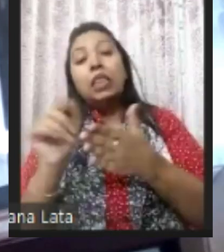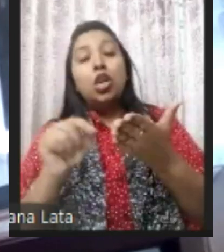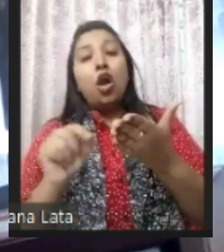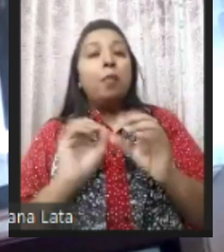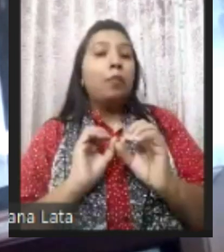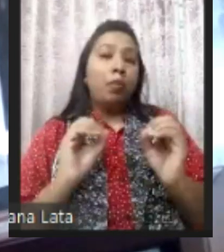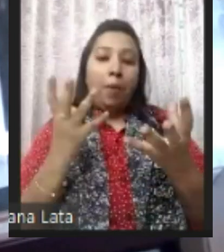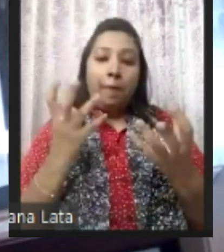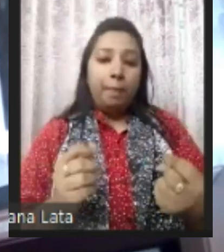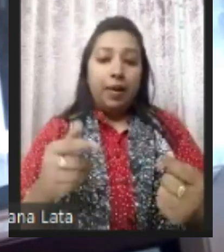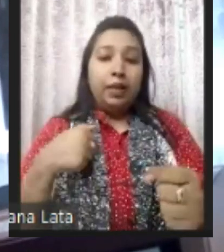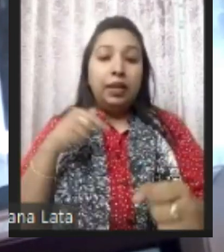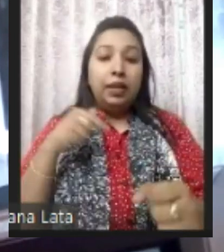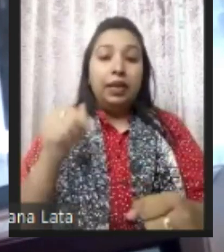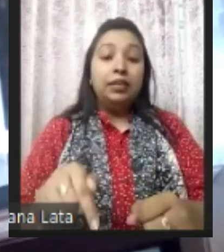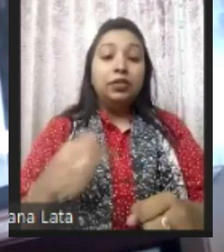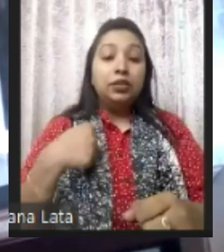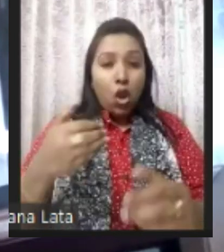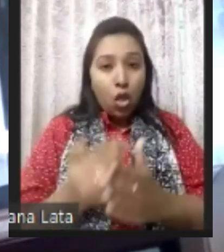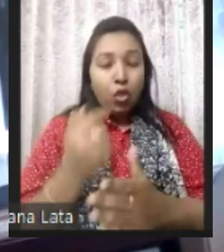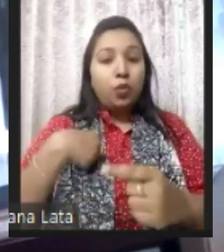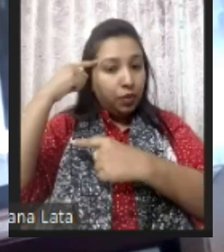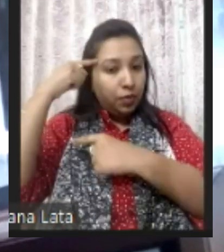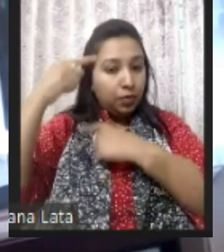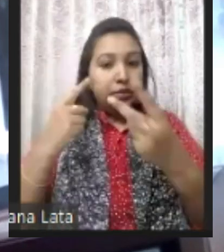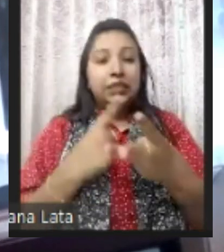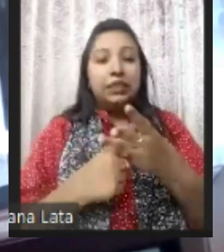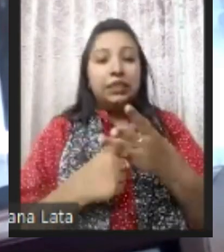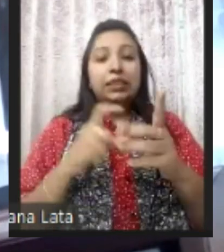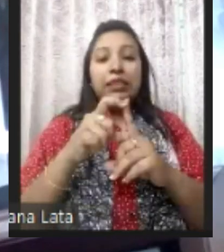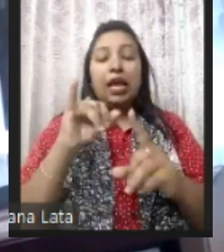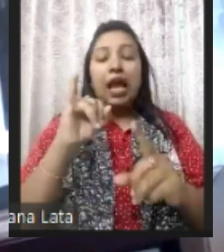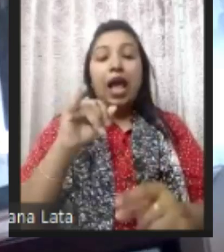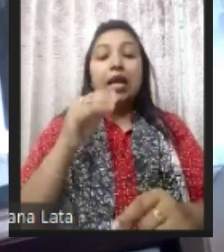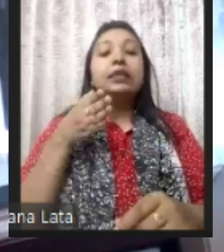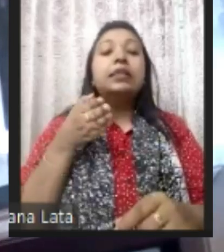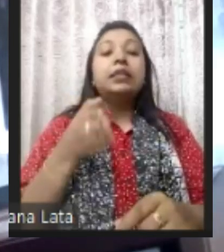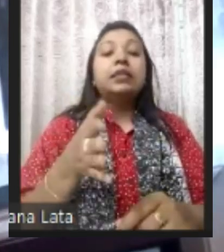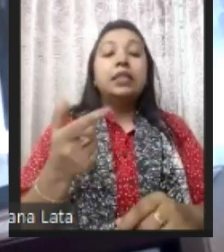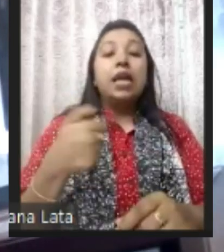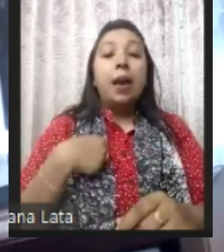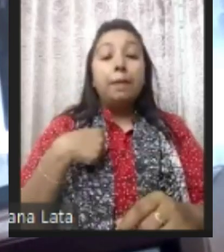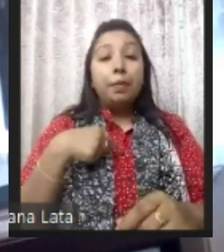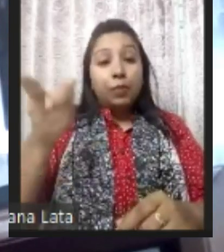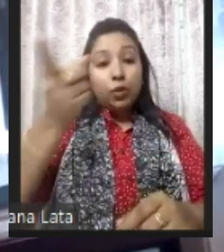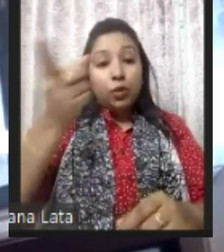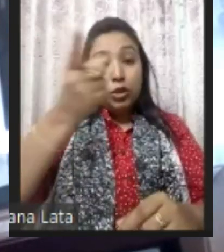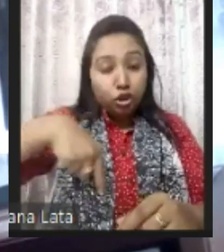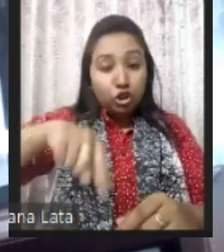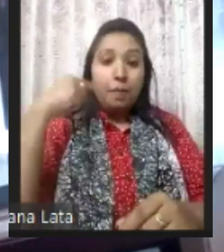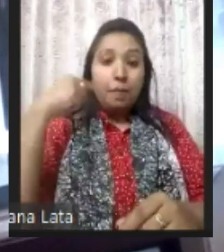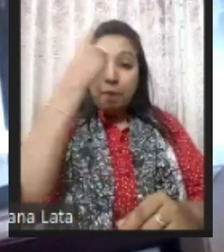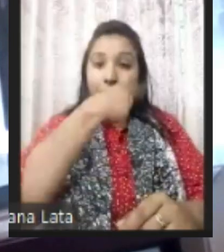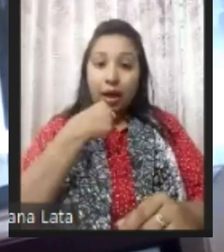must consideration. So we all know about EDI, equity, diversity, inclusion. So we really need to always make sure that EDI